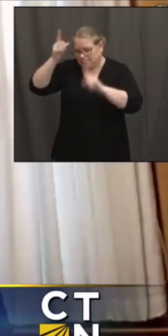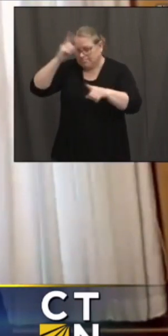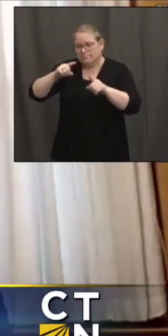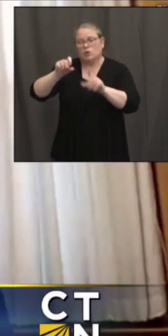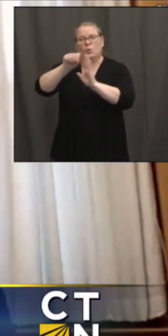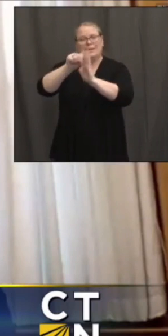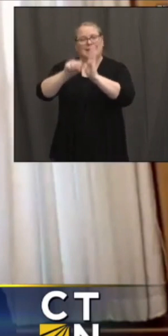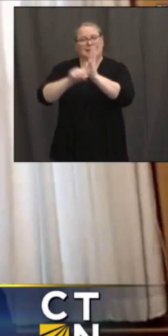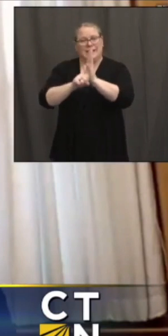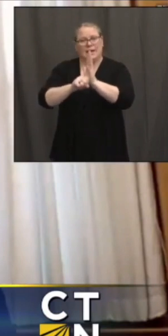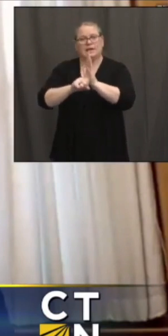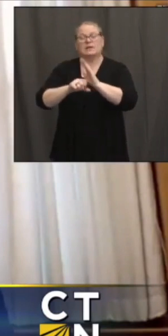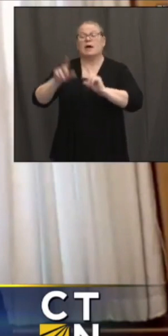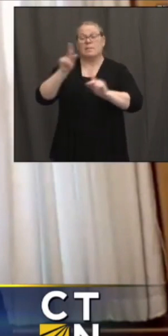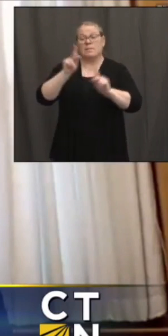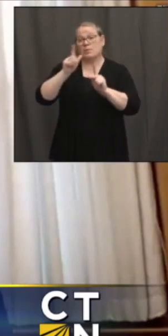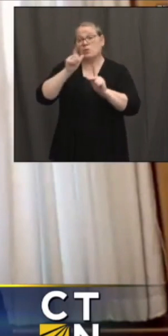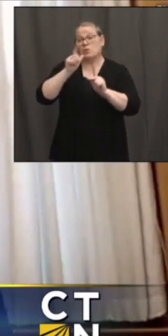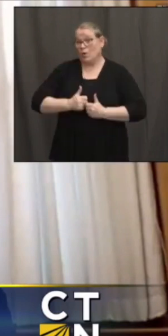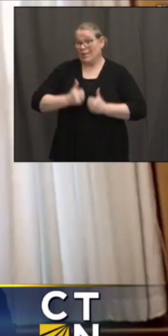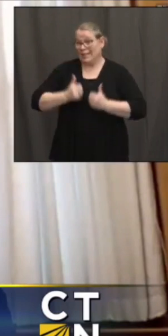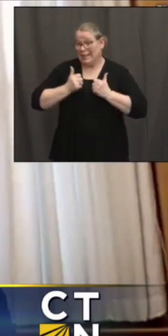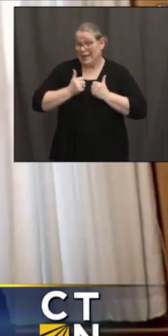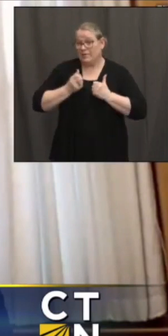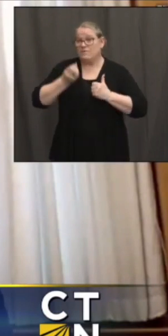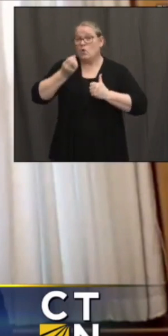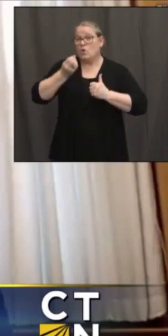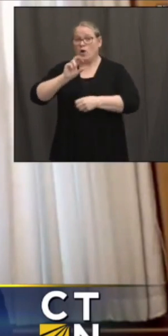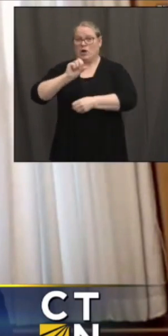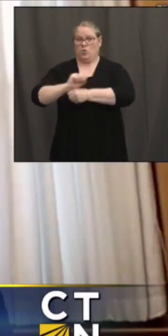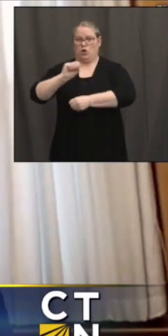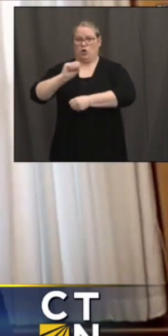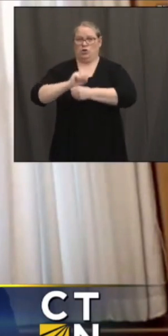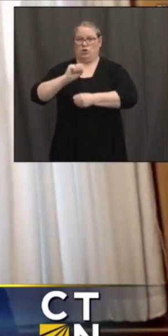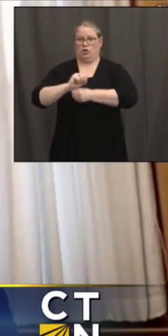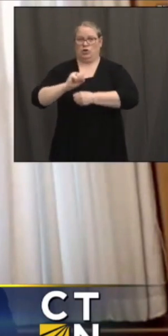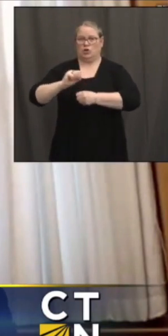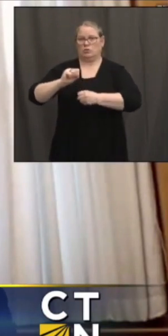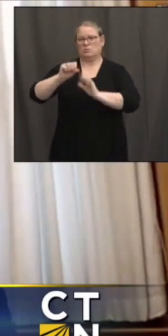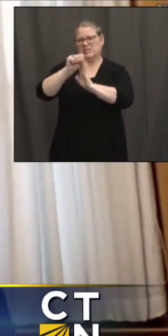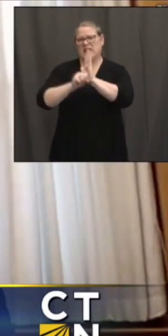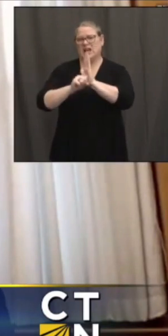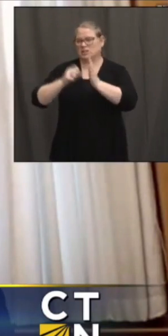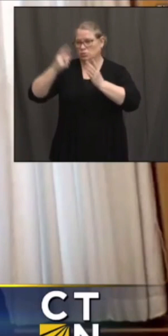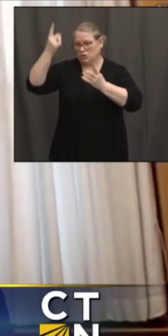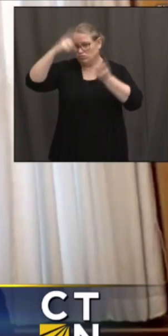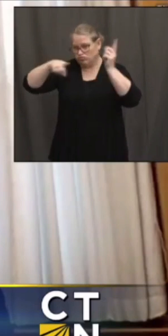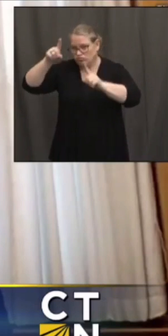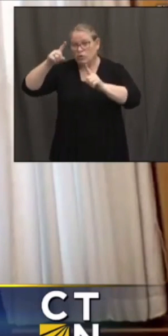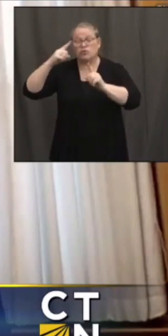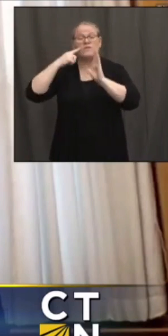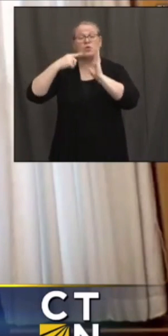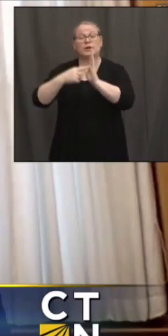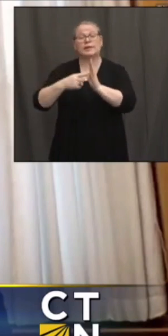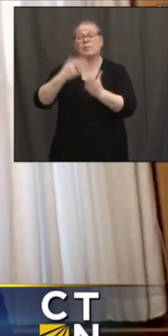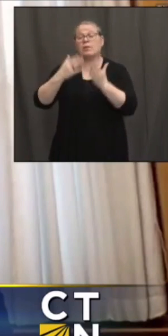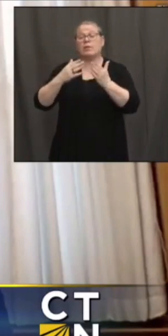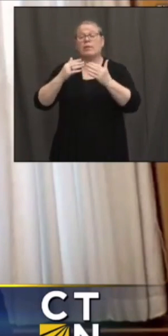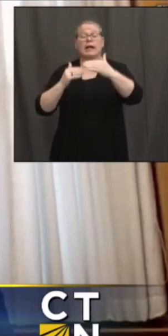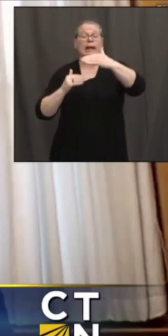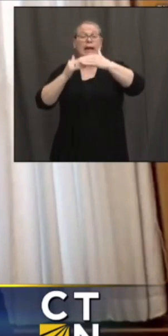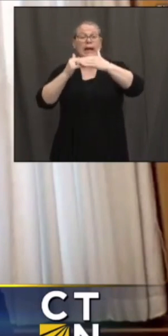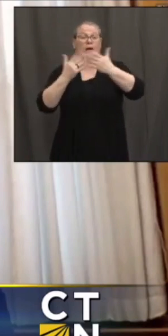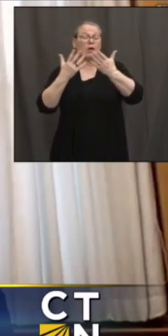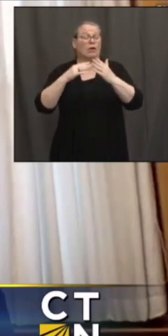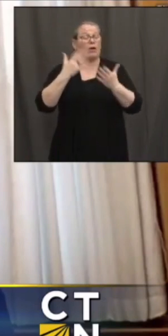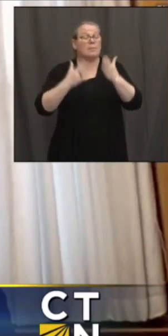either live or work in our respective states. So where we have towns on the borders where someone may live in Connecticut and work in New York,